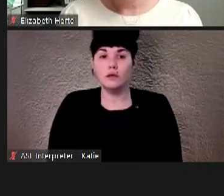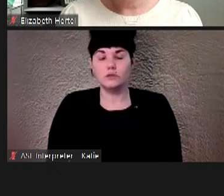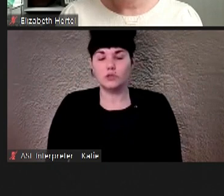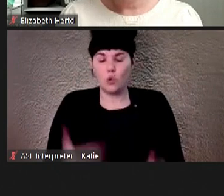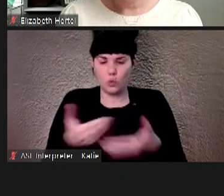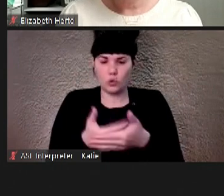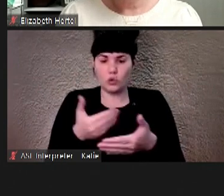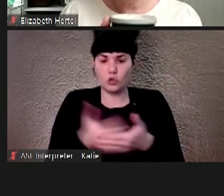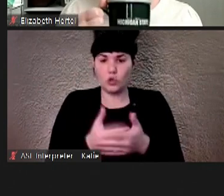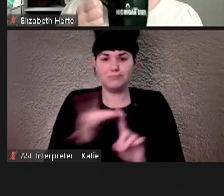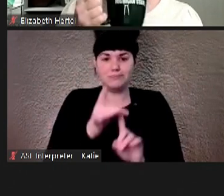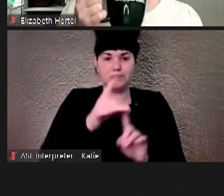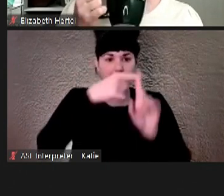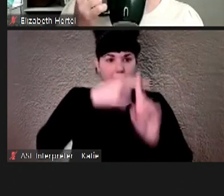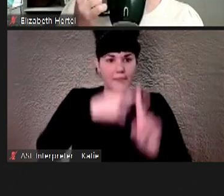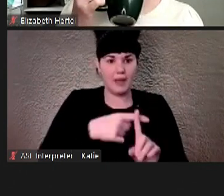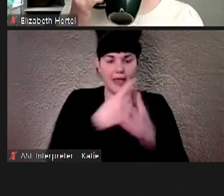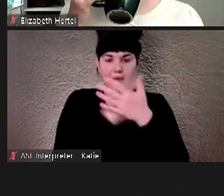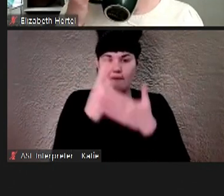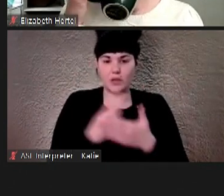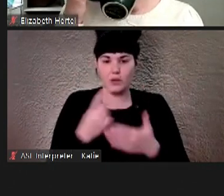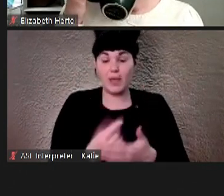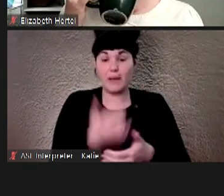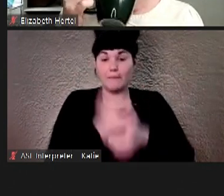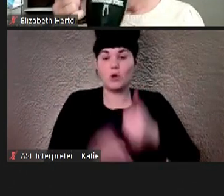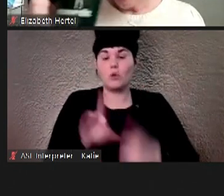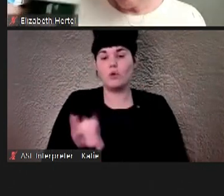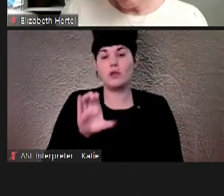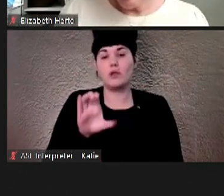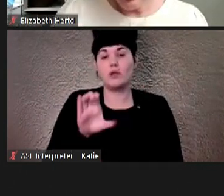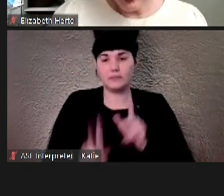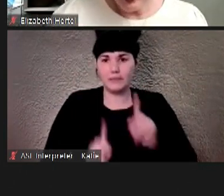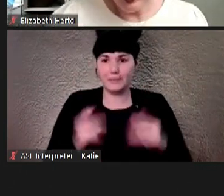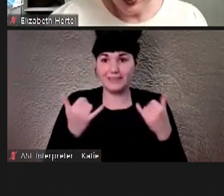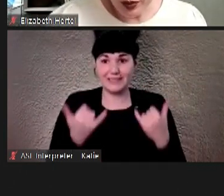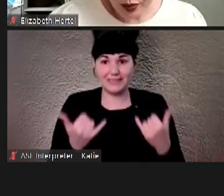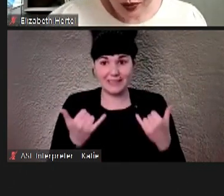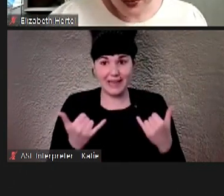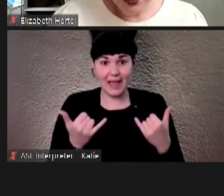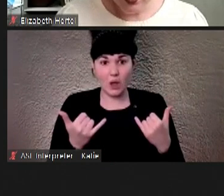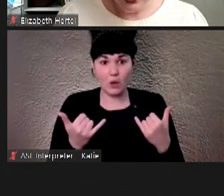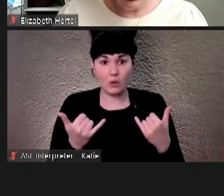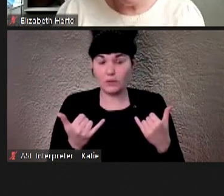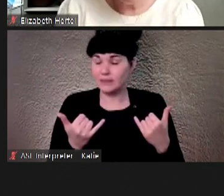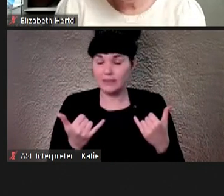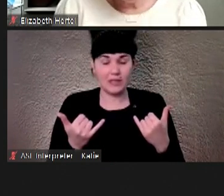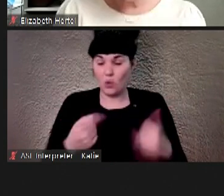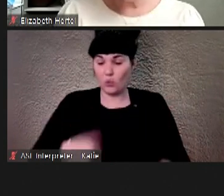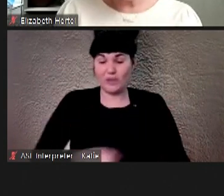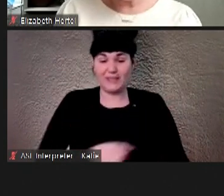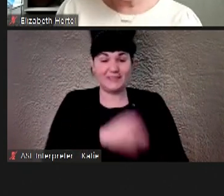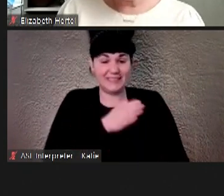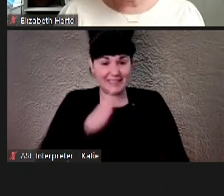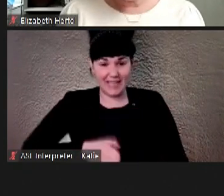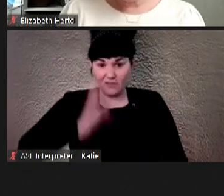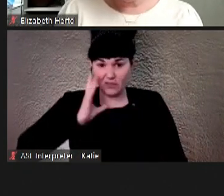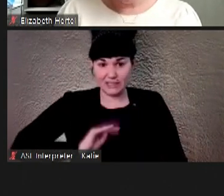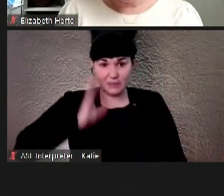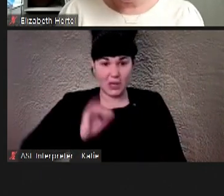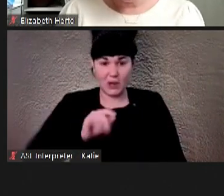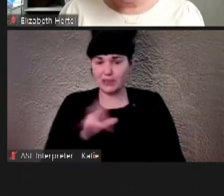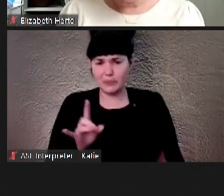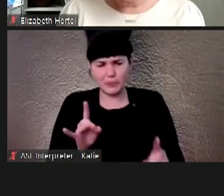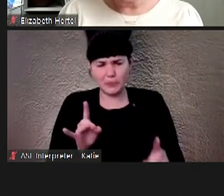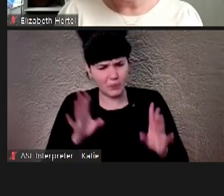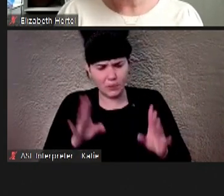our weekly cases per 100,000, we're now at a point that we have not seen through this pandemic. This is the highest number of weekly